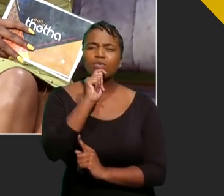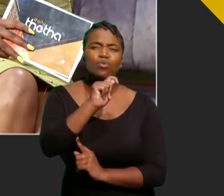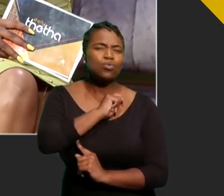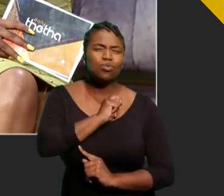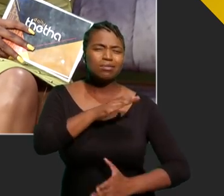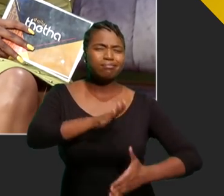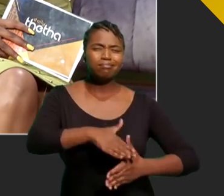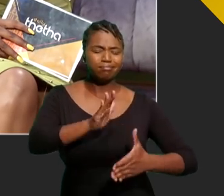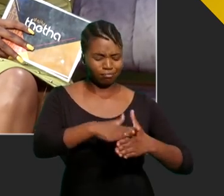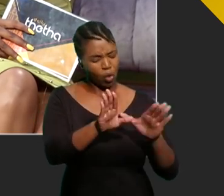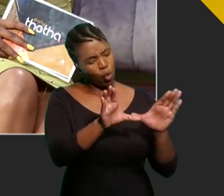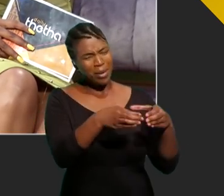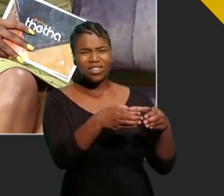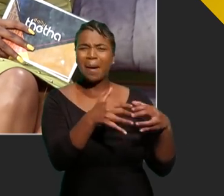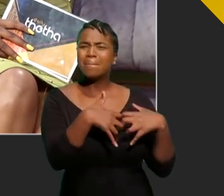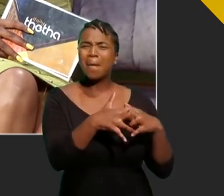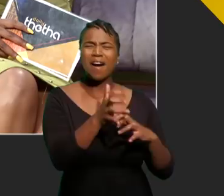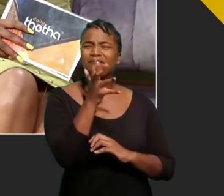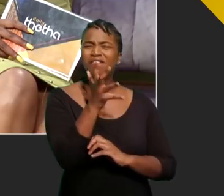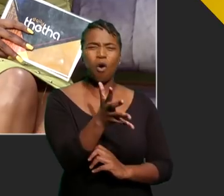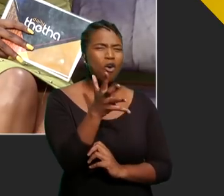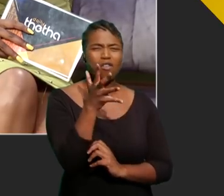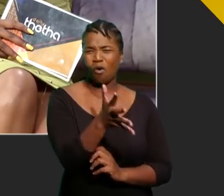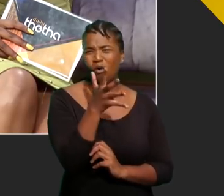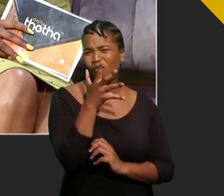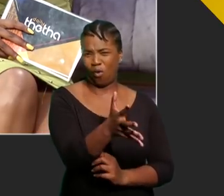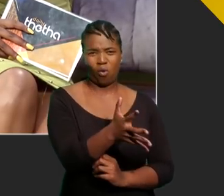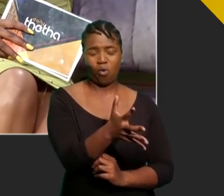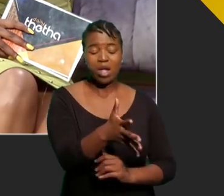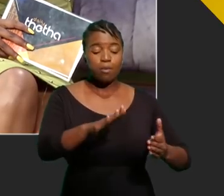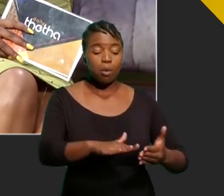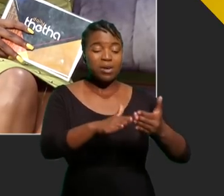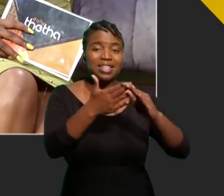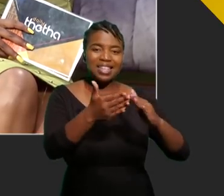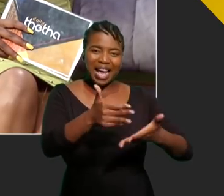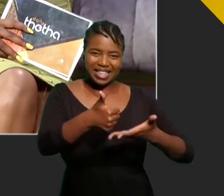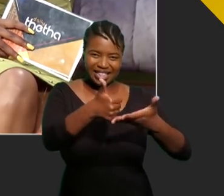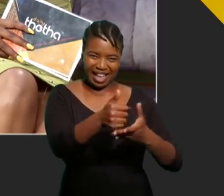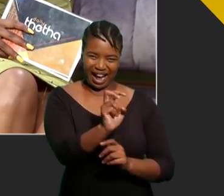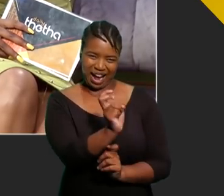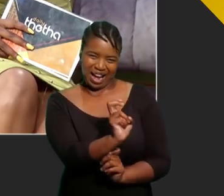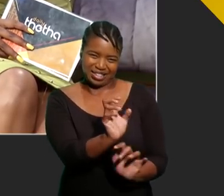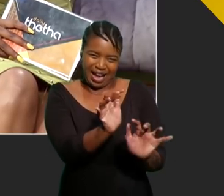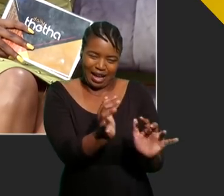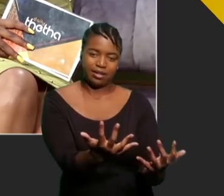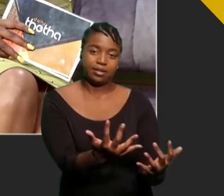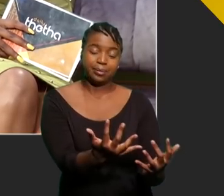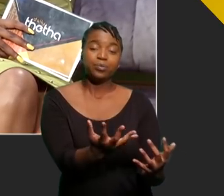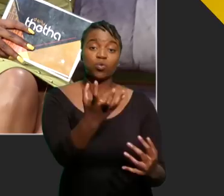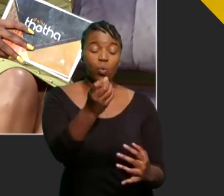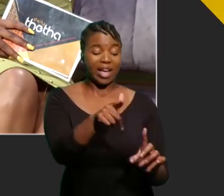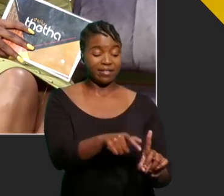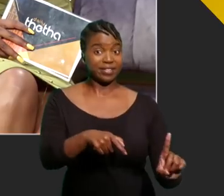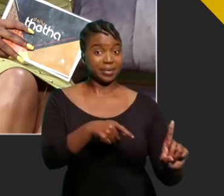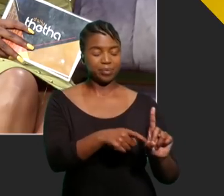that to sell? Why have they been there? And in our society, I tell you, pinned him. And of course, we're not alone in this. We've got the former spokesperson of the South African